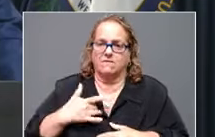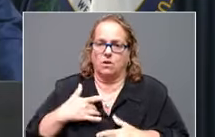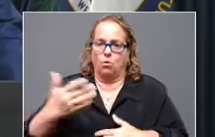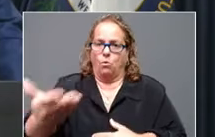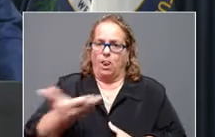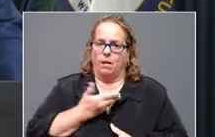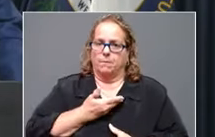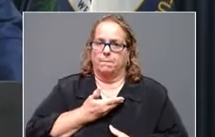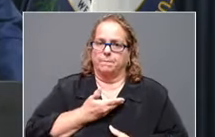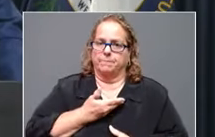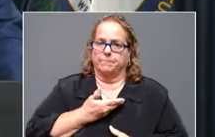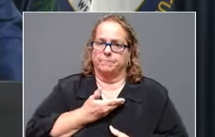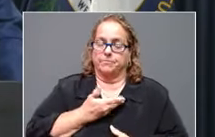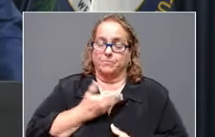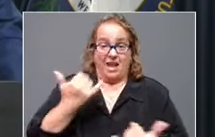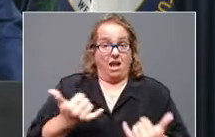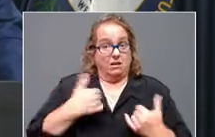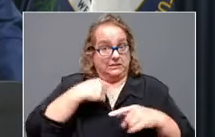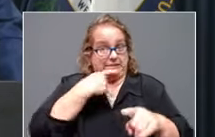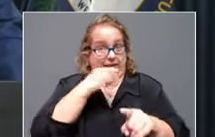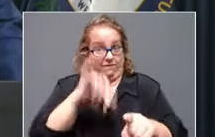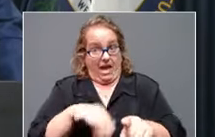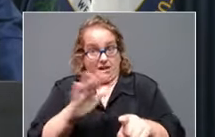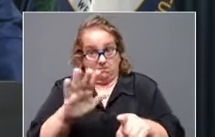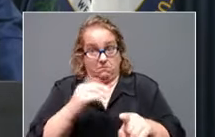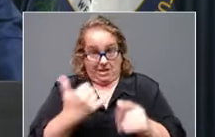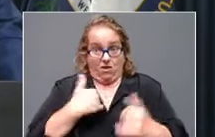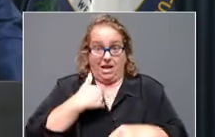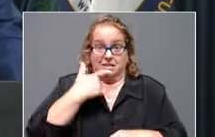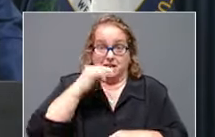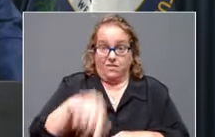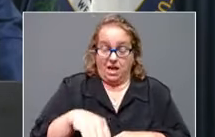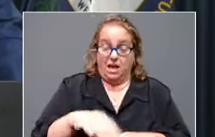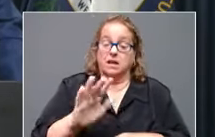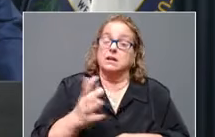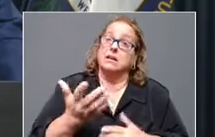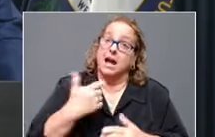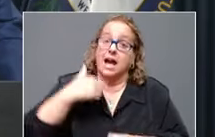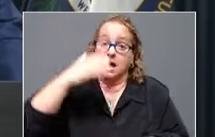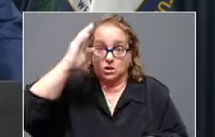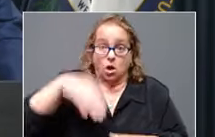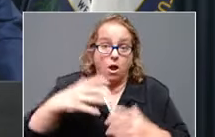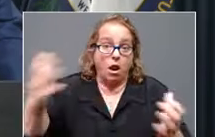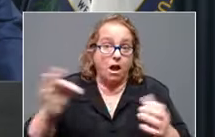When my son was 2.5 years old, he was diagnosed with cancer.